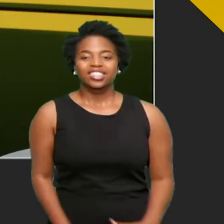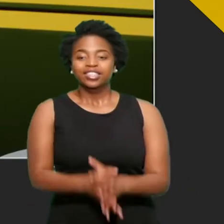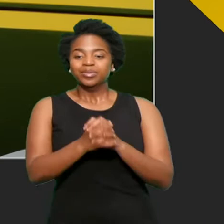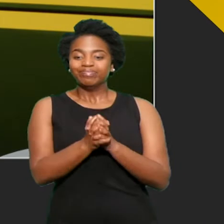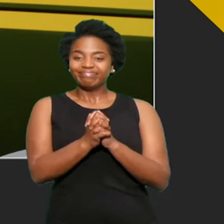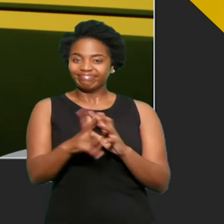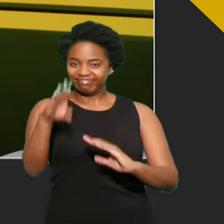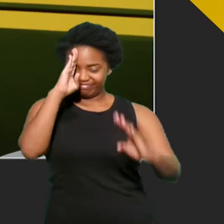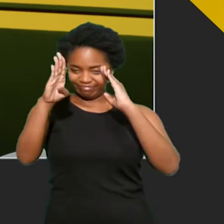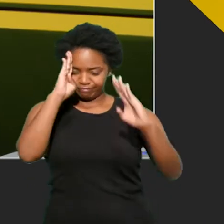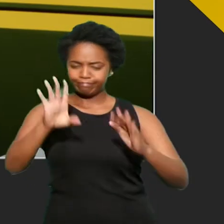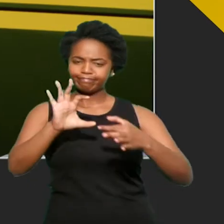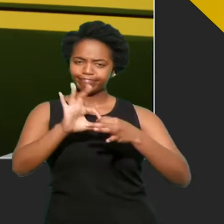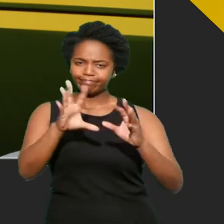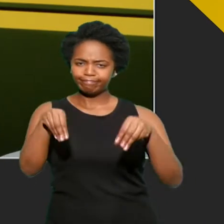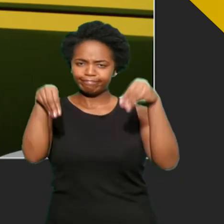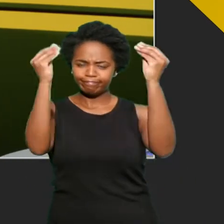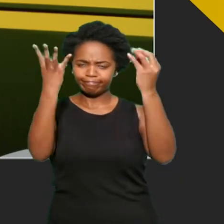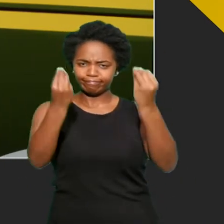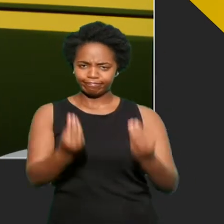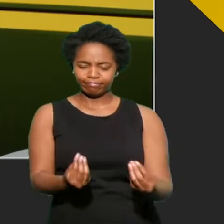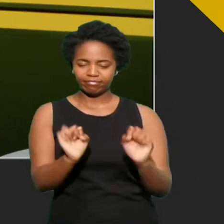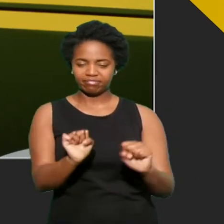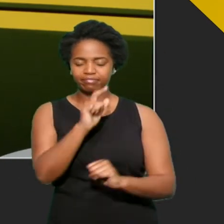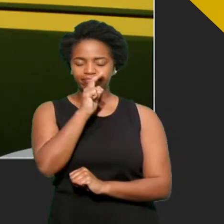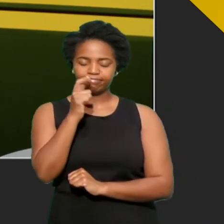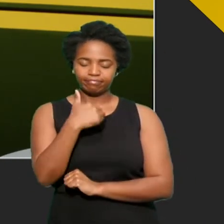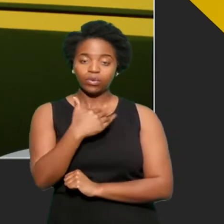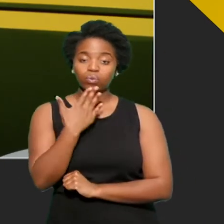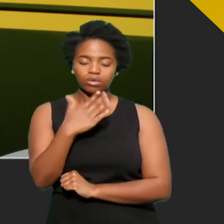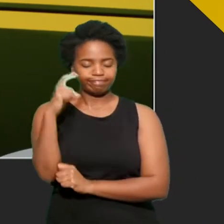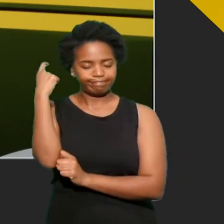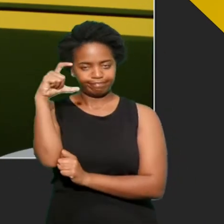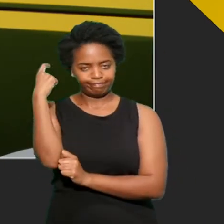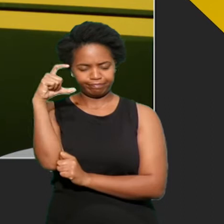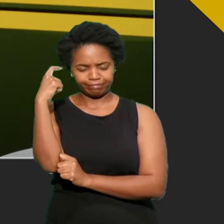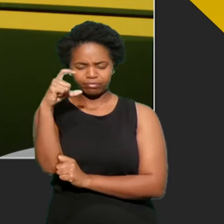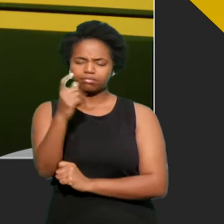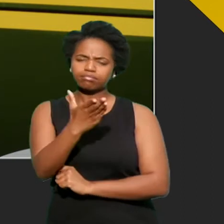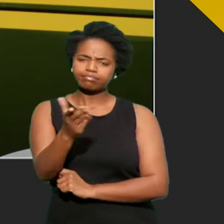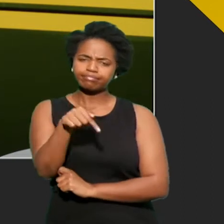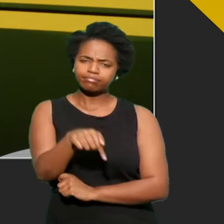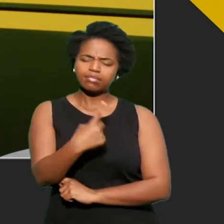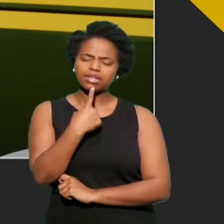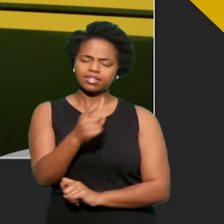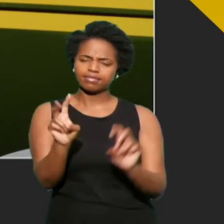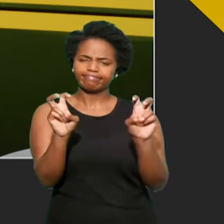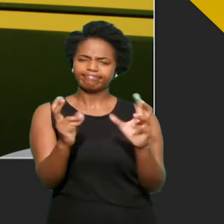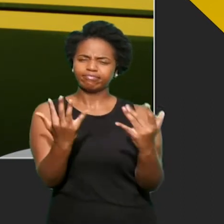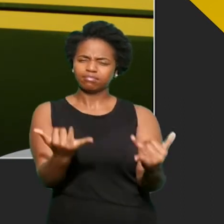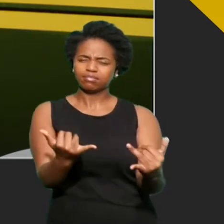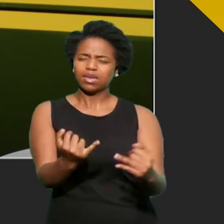ngithi ngibingelele nasemakhaya komncane nangomdala, of course igamelo Dagamiya uGcwanini Sibe Uzizi, and ngithi ke hleli phezulu kwendaba, we